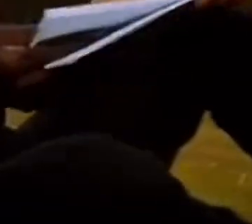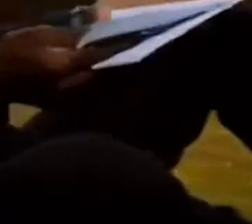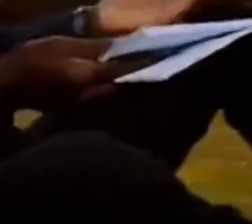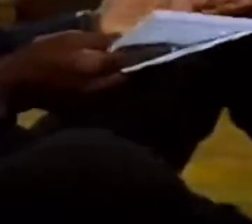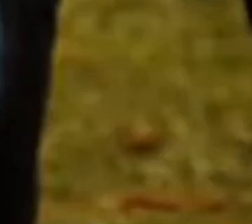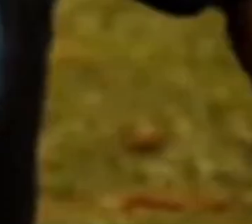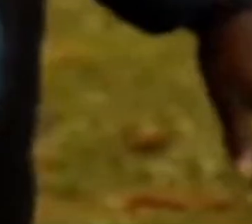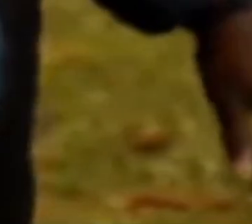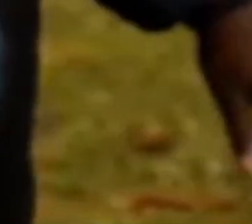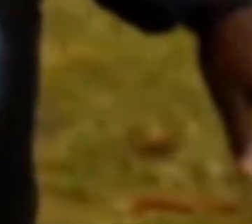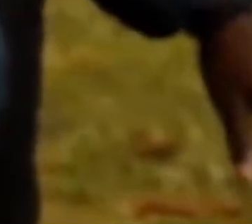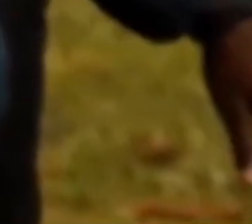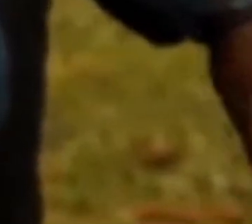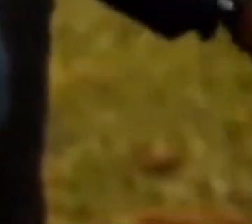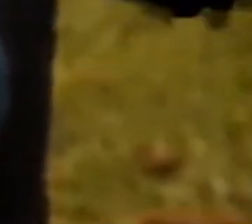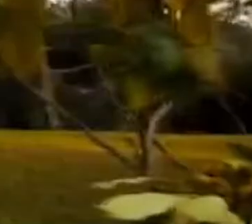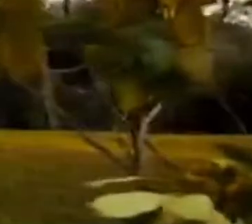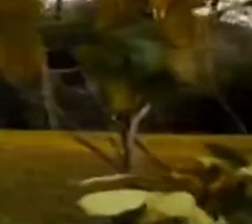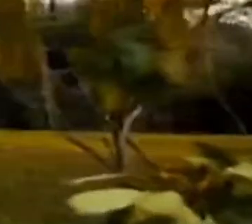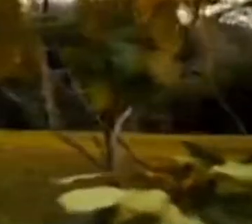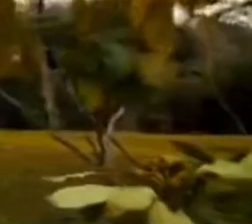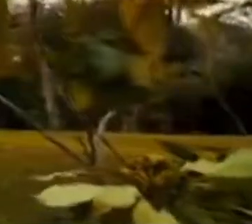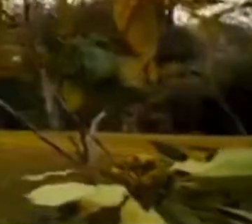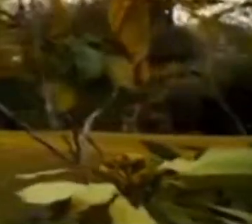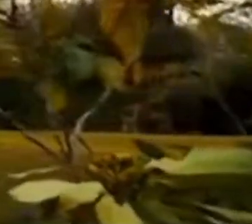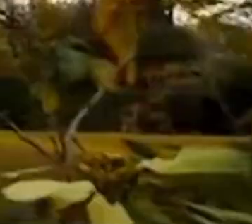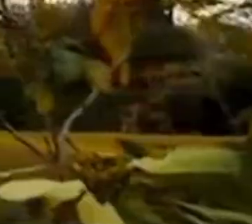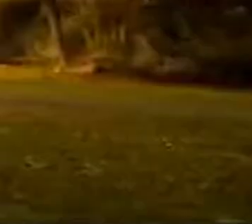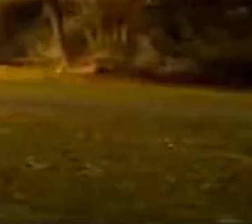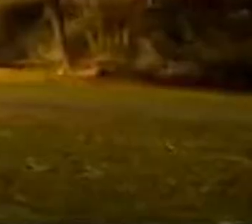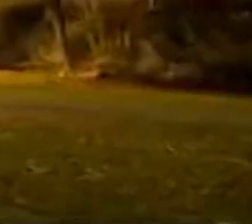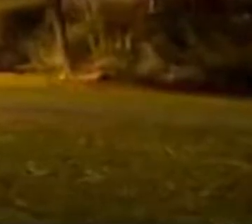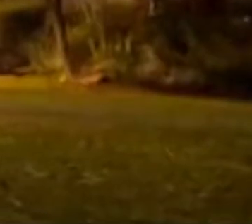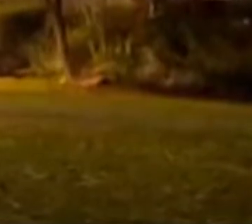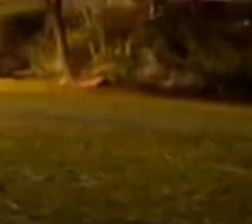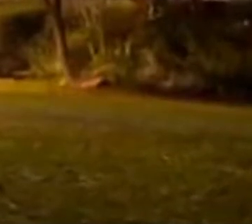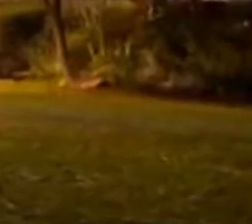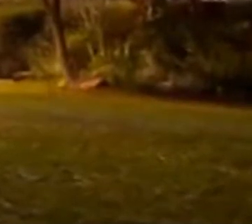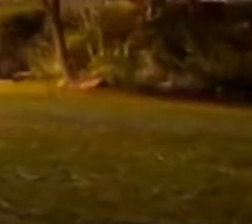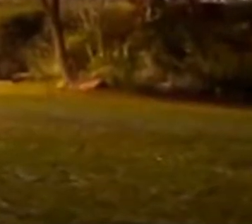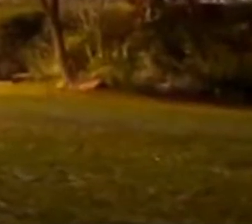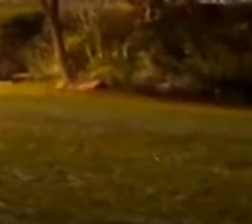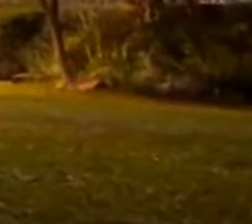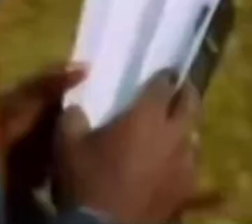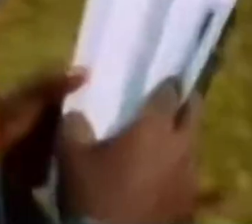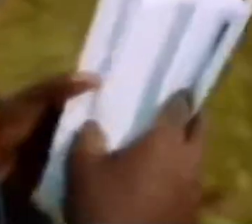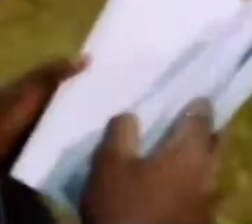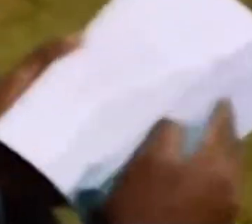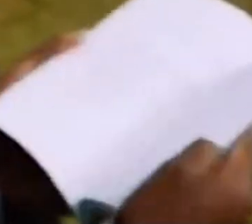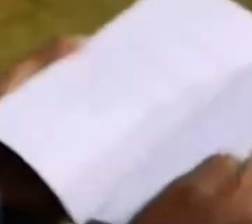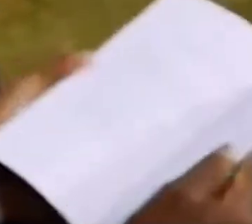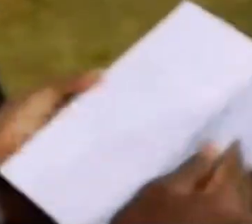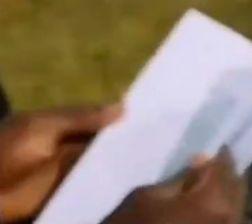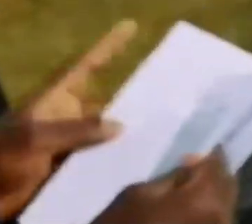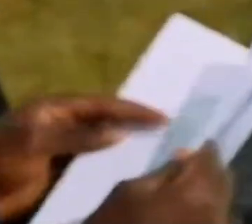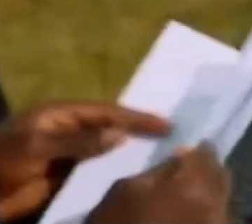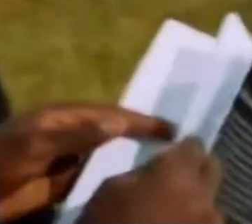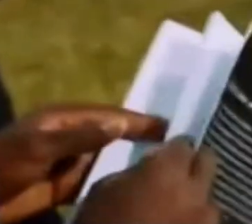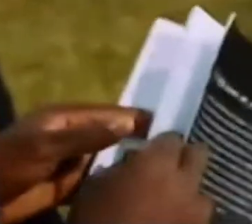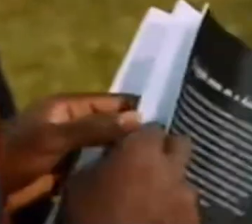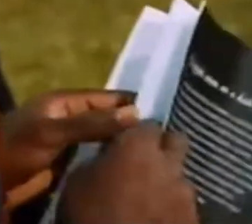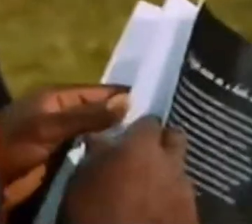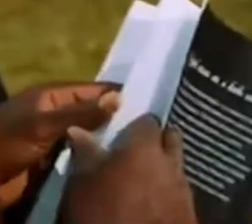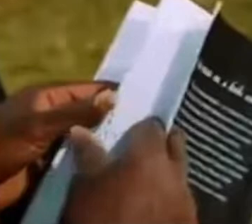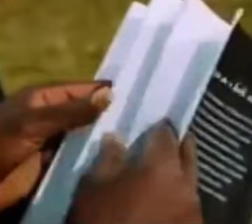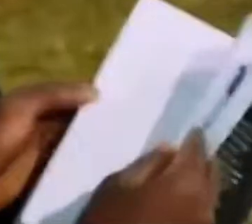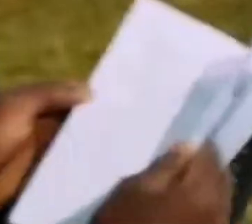pali procedure. Would you rather #1 with no money? Yeah, Dumb it down, they want you to keep your flow funny. Oh, back that knowledge level up to Hove's